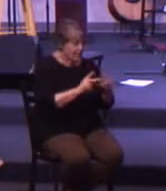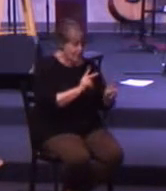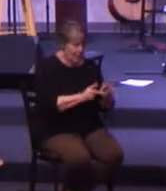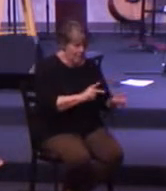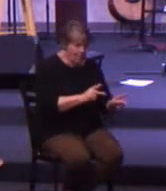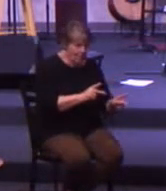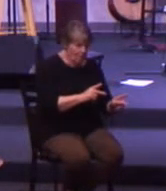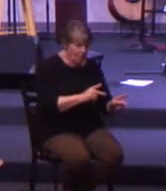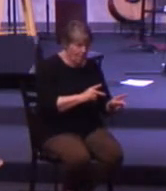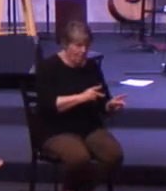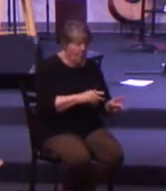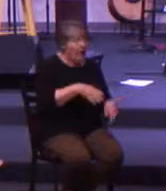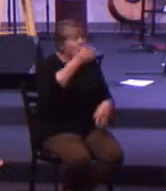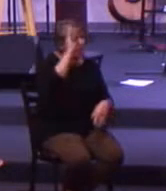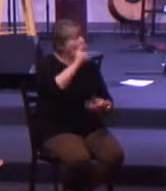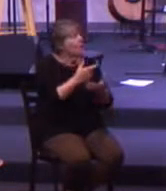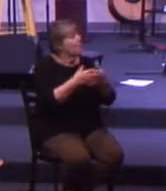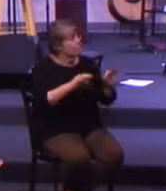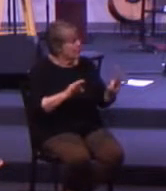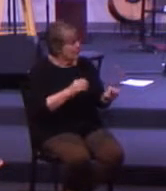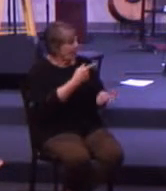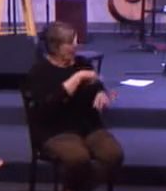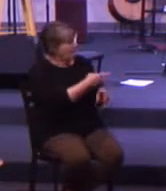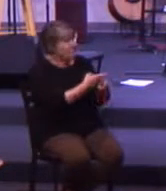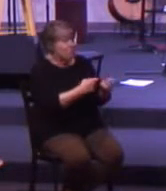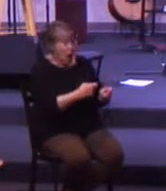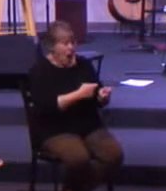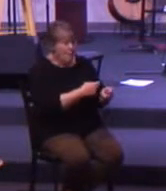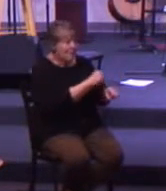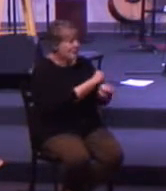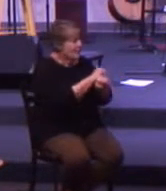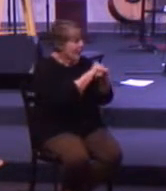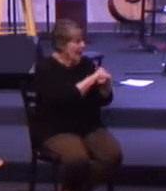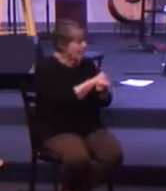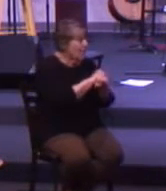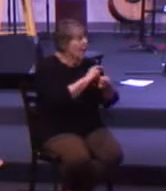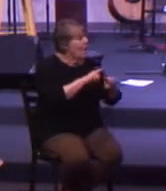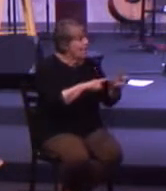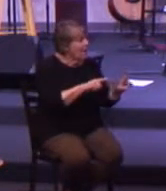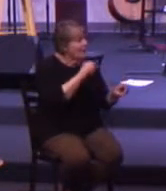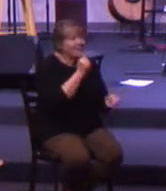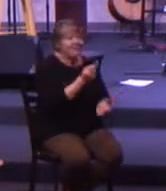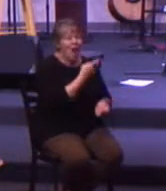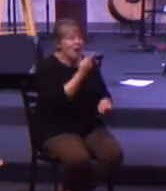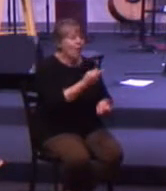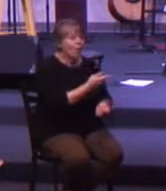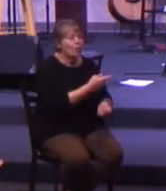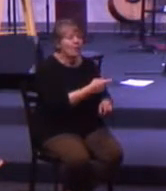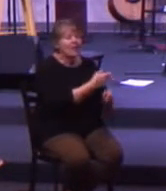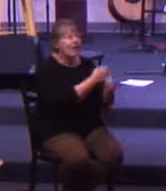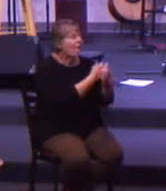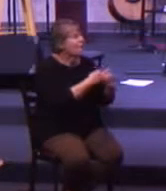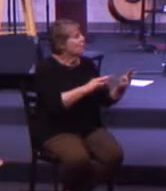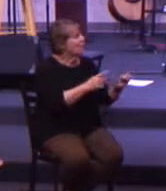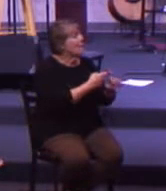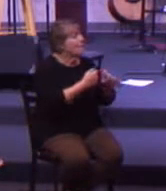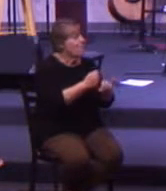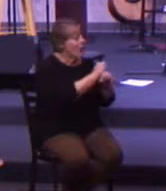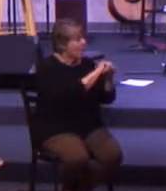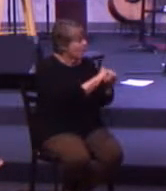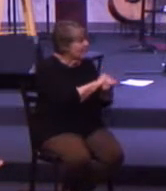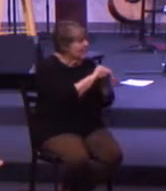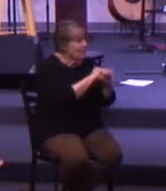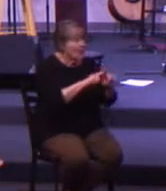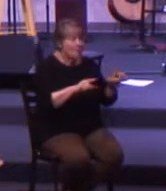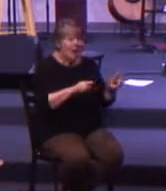his people from slavery, but he also says it's not just freedom from, it's freedom to somewhere, and God says, I'm going to give you a land. I'm